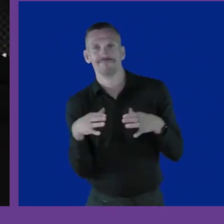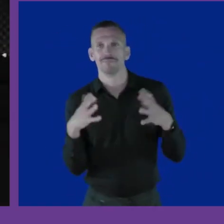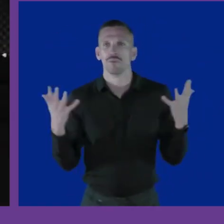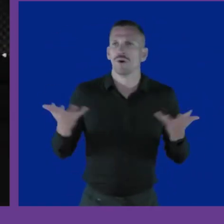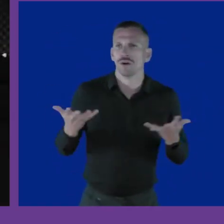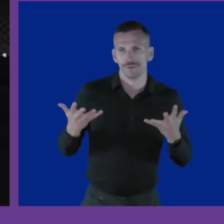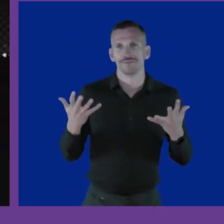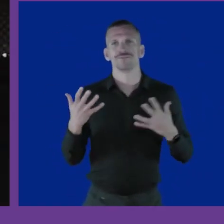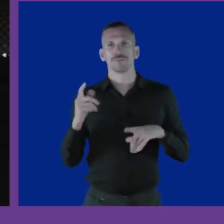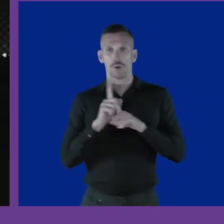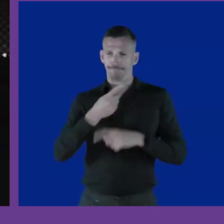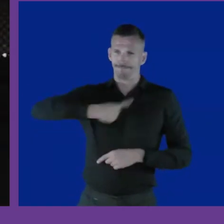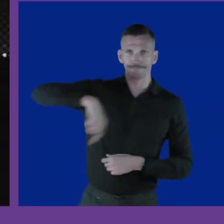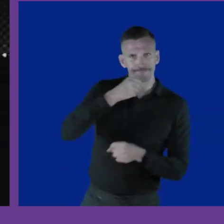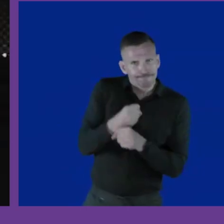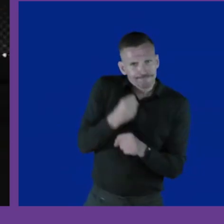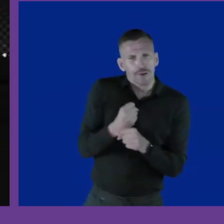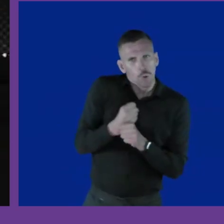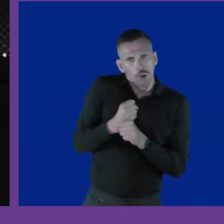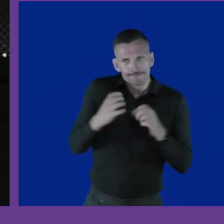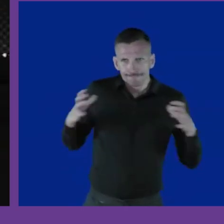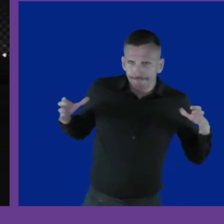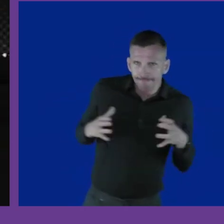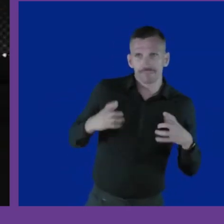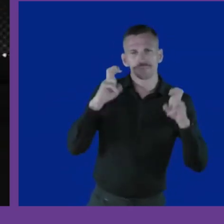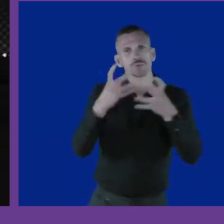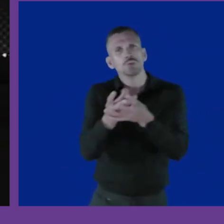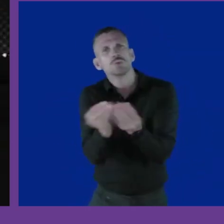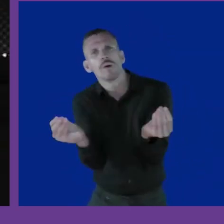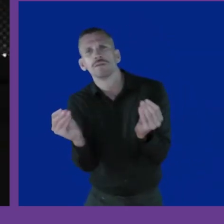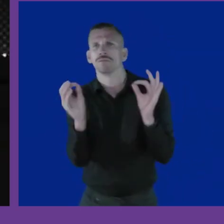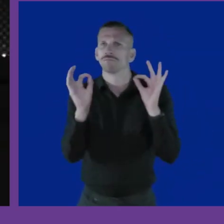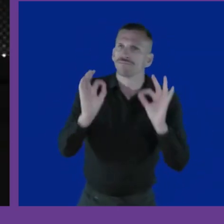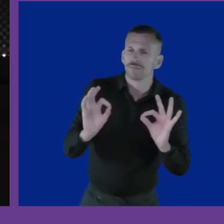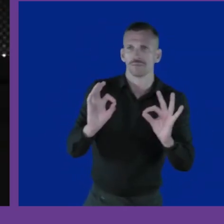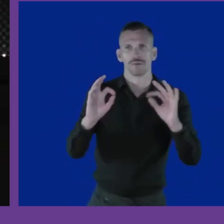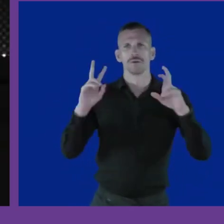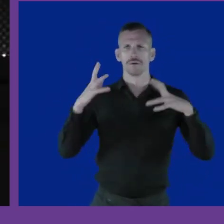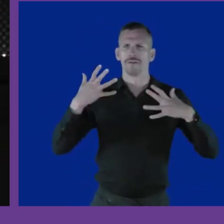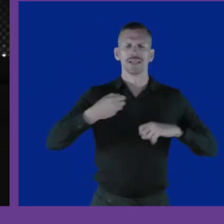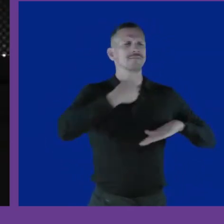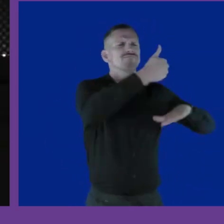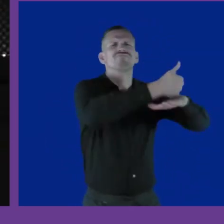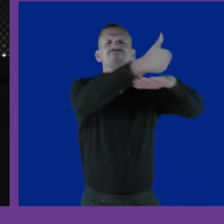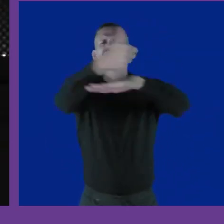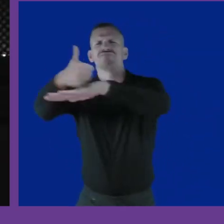with a wide and diverse set of stakeholders. And we do that throughout the